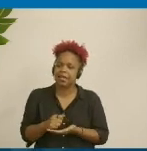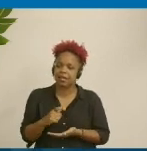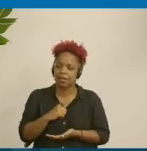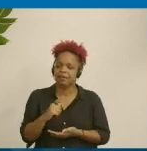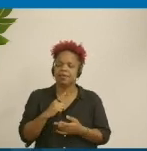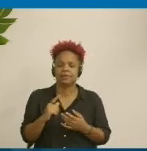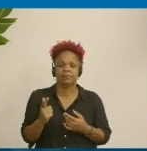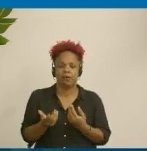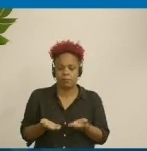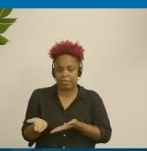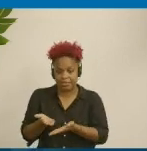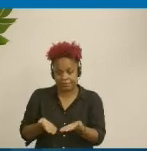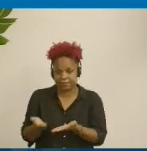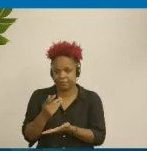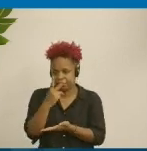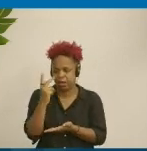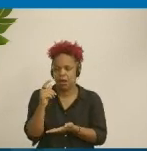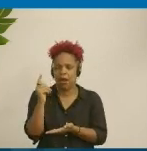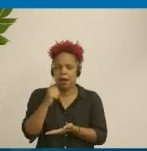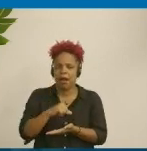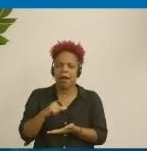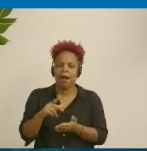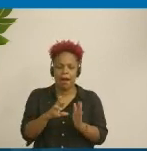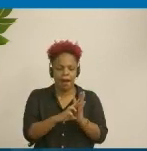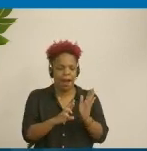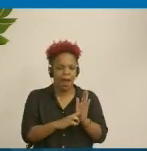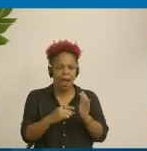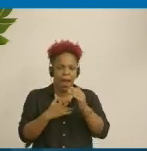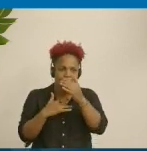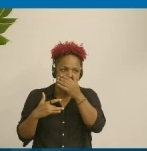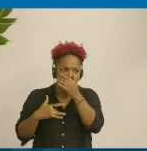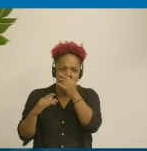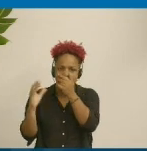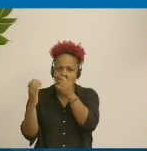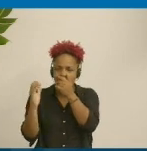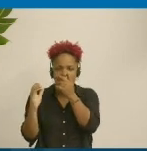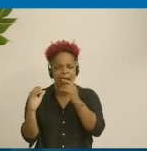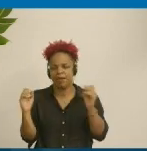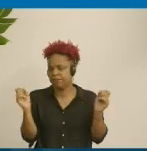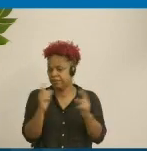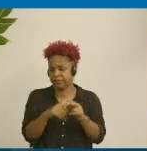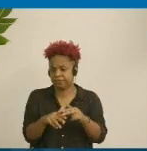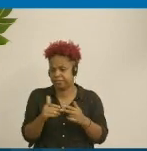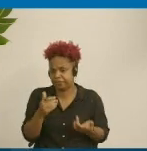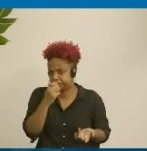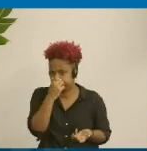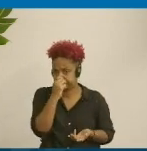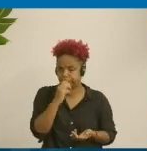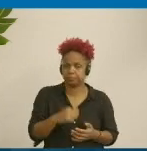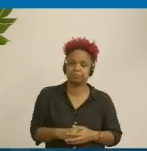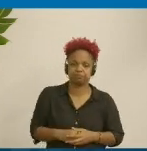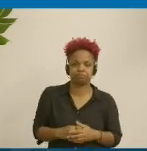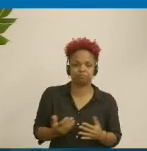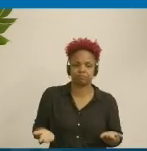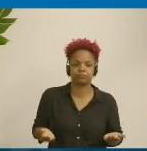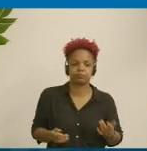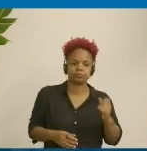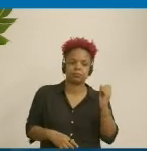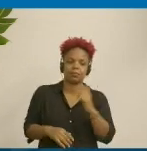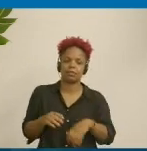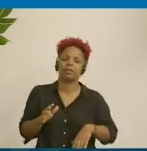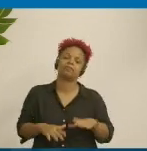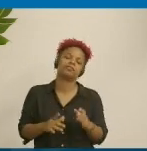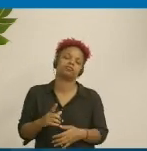So you of course don't want to give the perception that these solutions go outside of